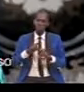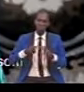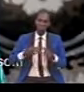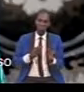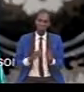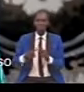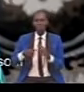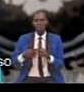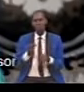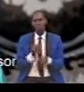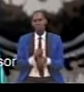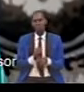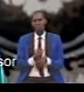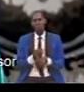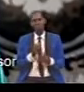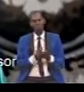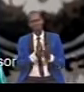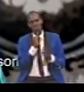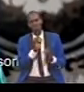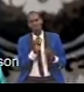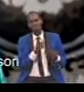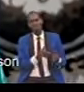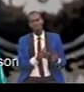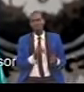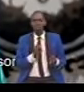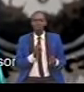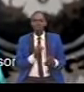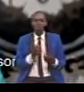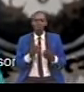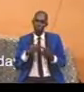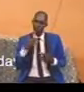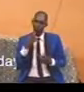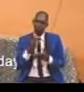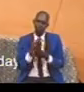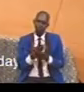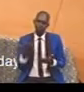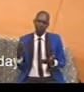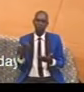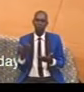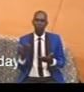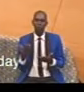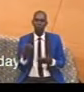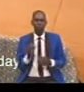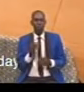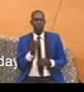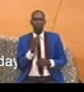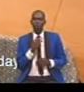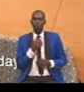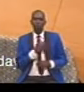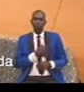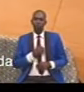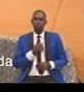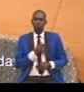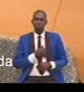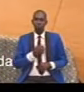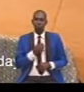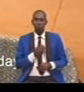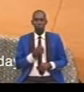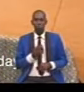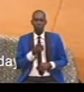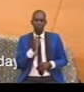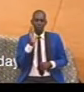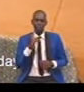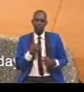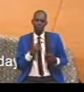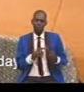day. That's good. I was actually hoping to talk to you about something. Sorry, son. It will have to wait